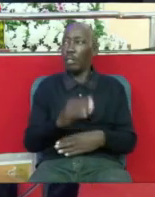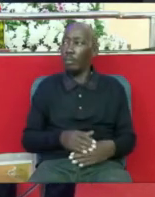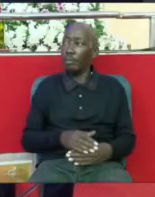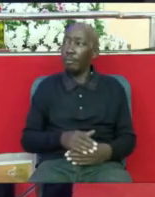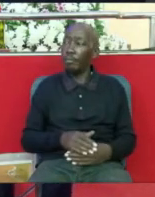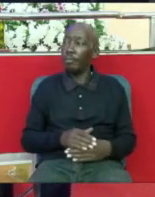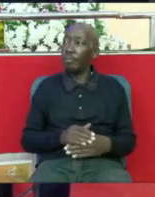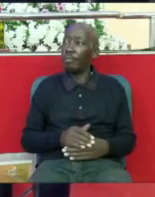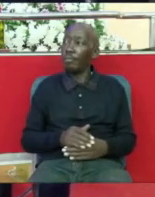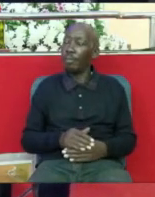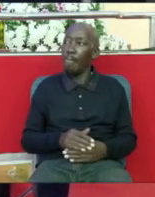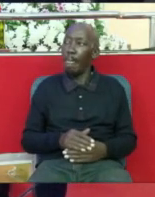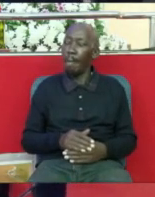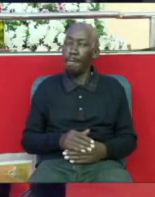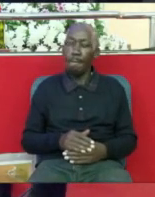katika Bwana.